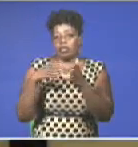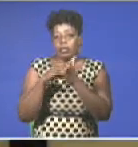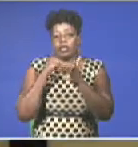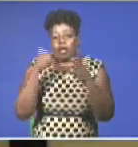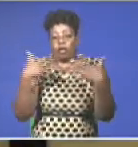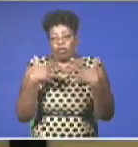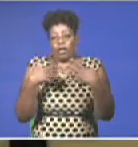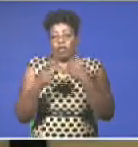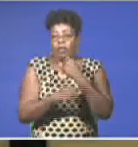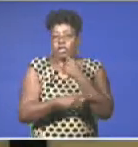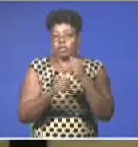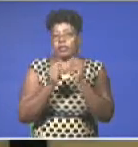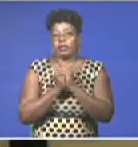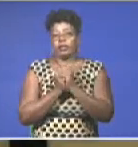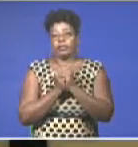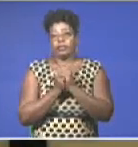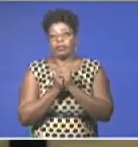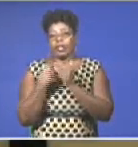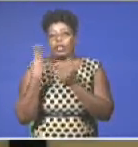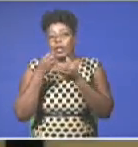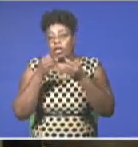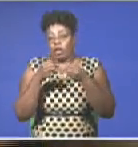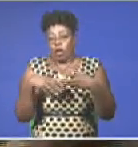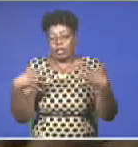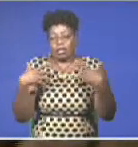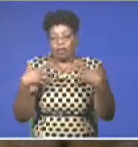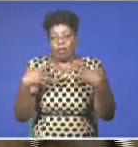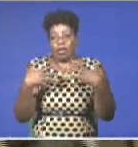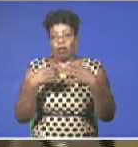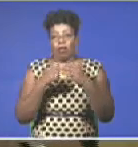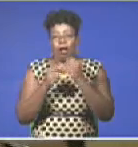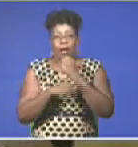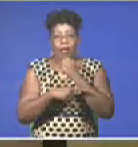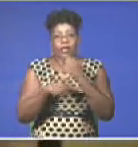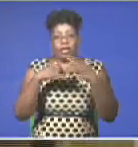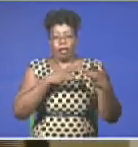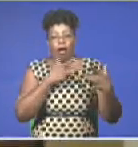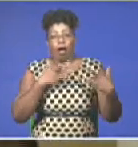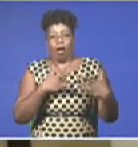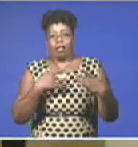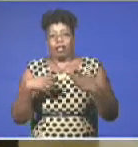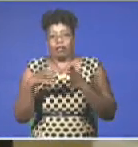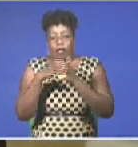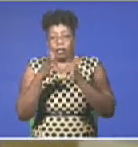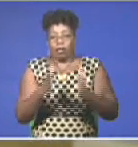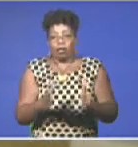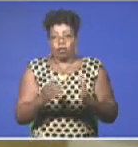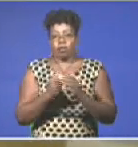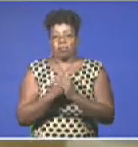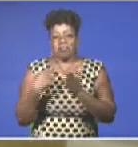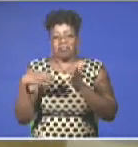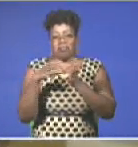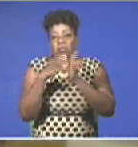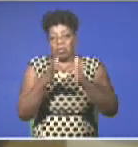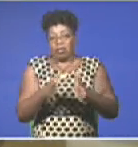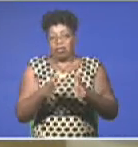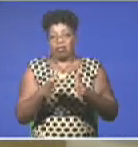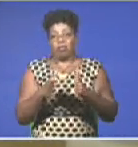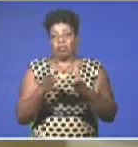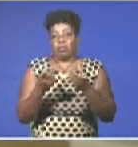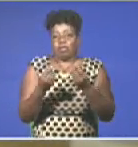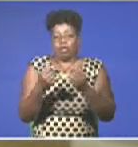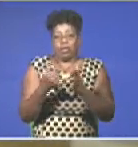edge on the fear in the hearts of criminals. Criminals seem to be doing it with